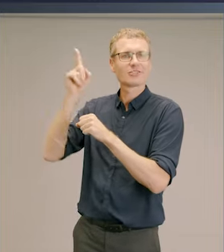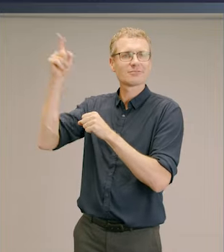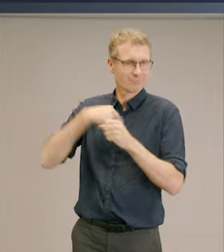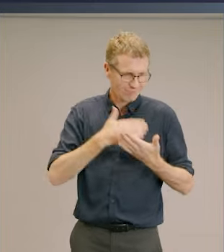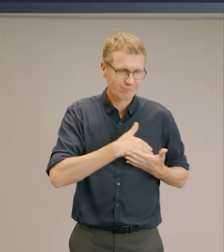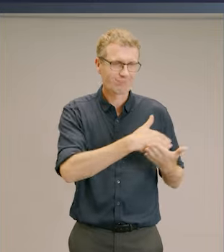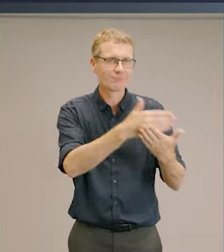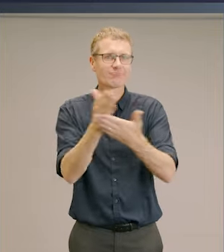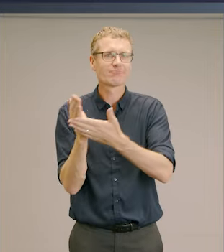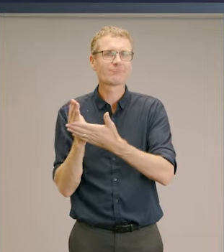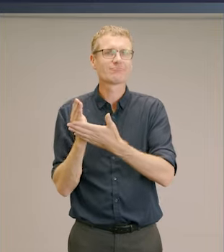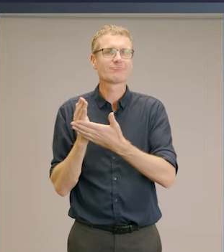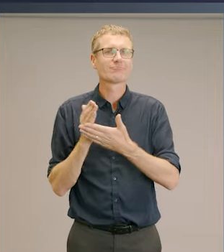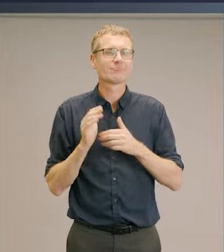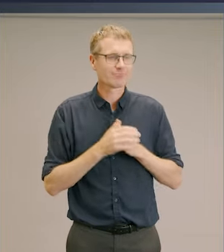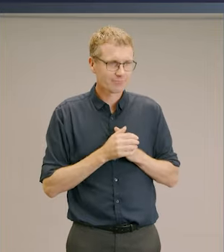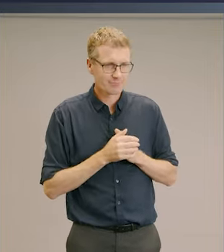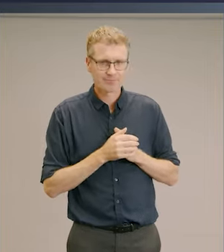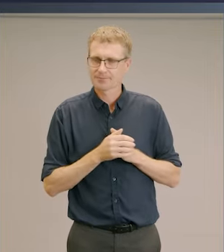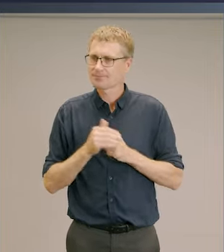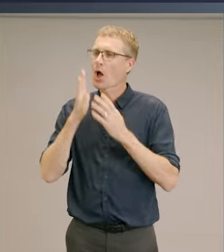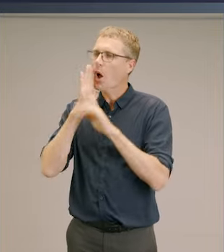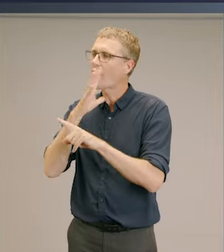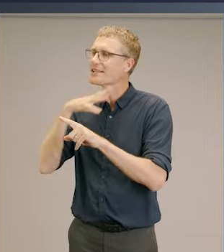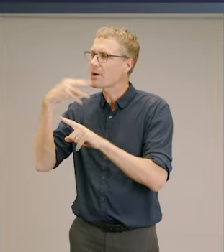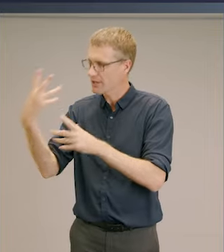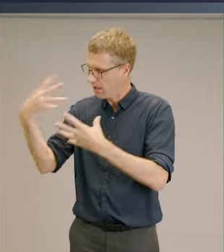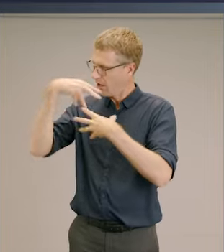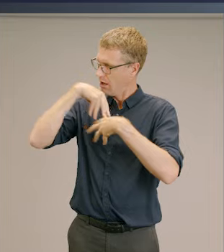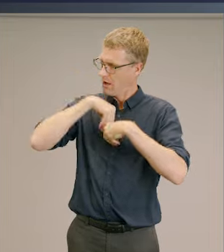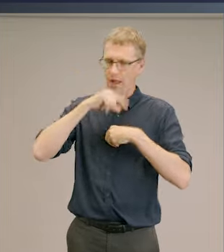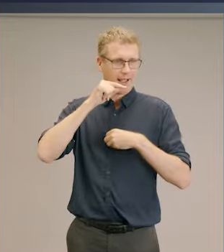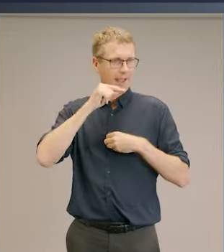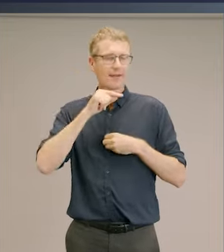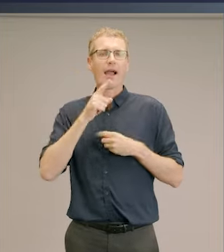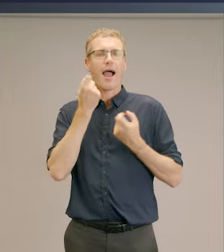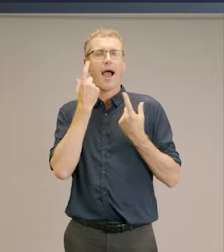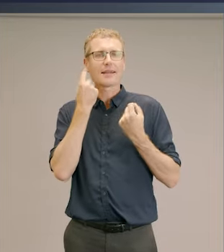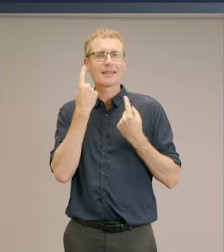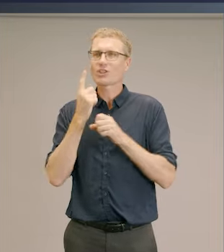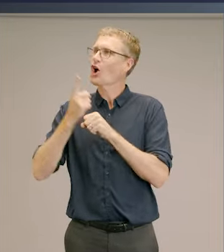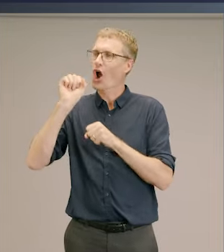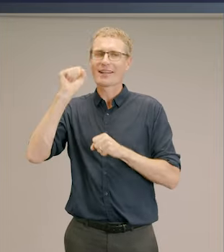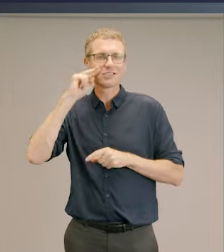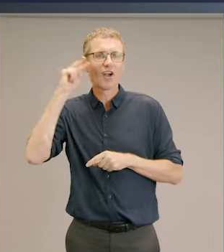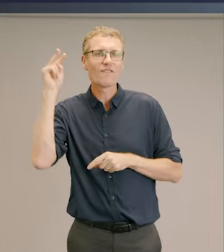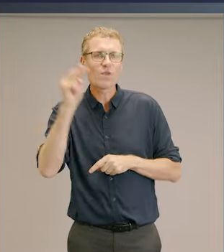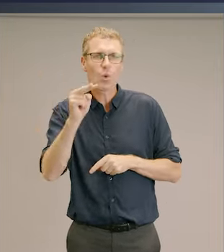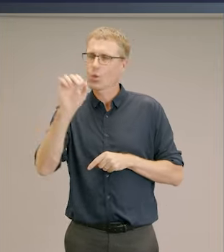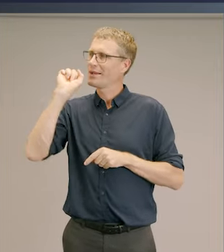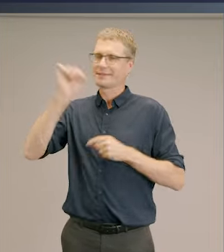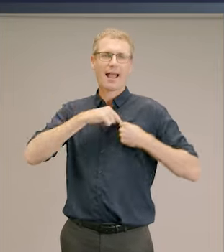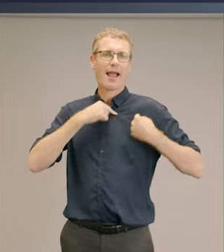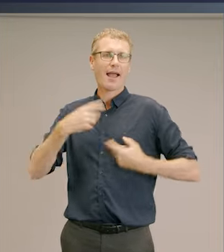as ambassadors of his kingdom here on earth with his Holy Spirit, to learn to see with his eyes and hear with